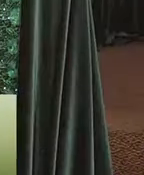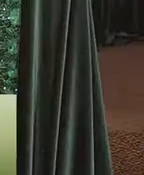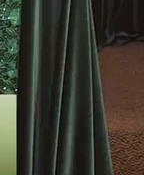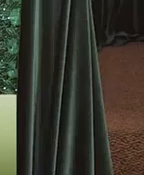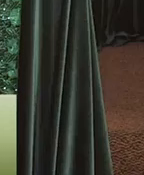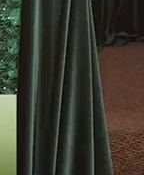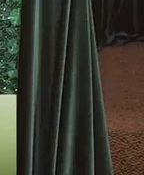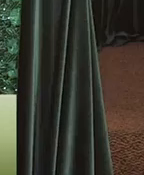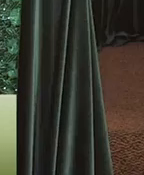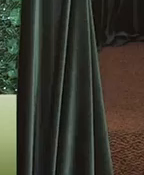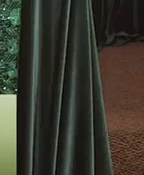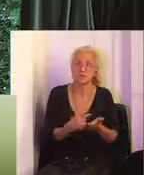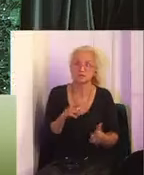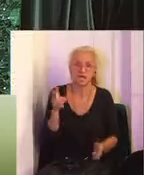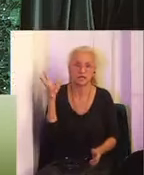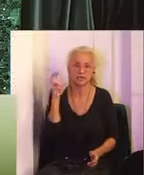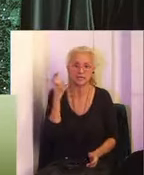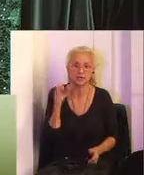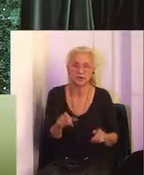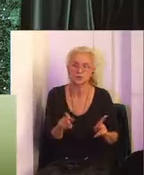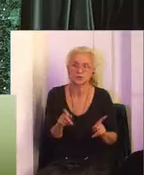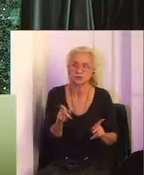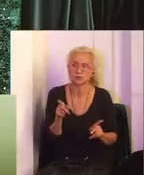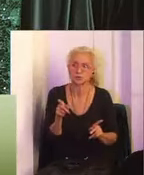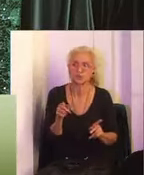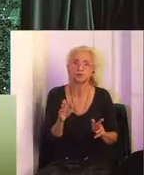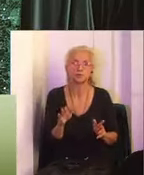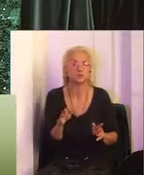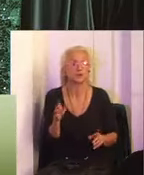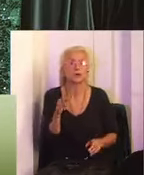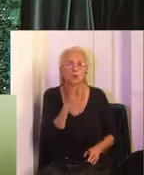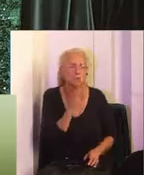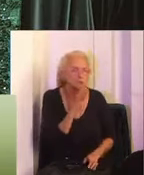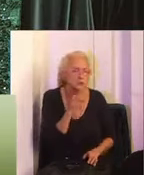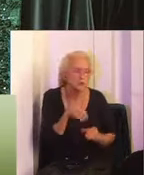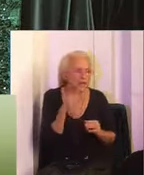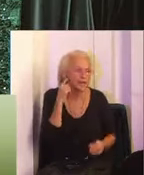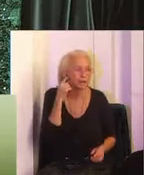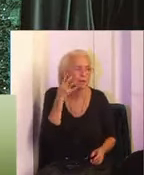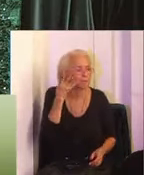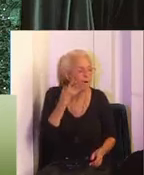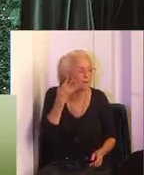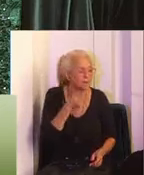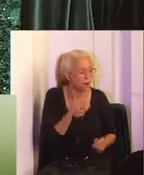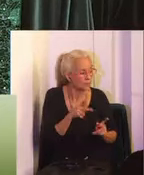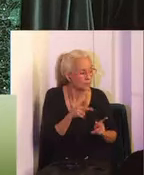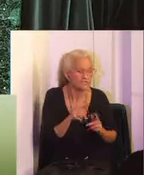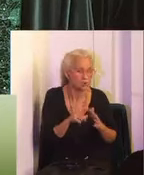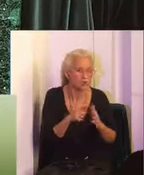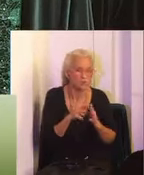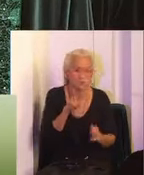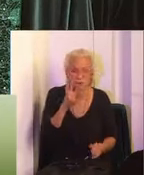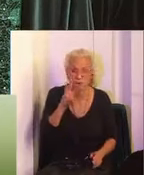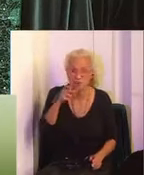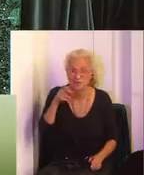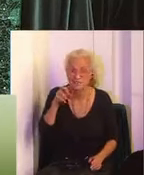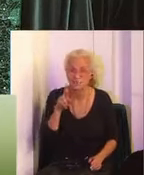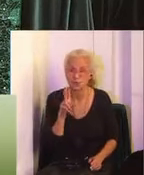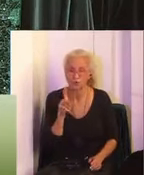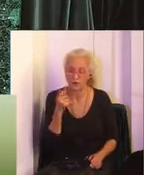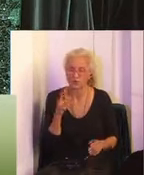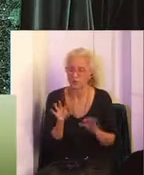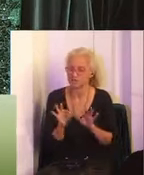But sometimes I hear that opportunity whisper in my ear. It starts with a whisper. That was one of the